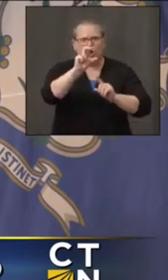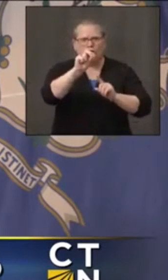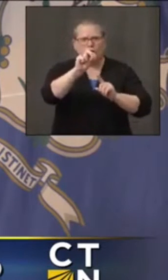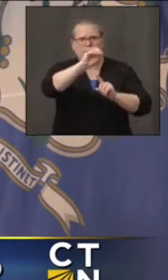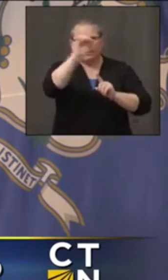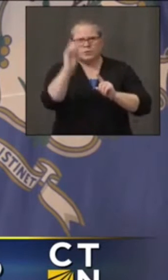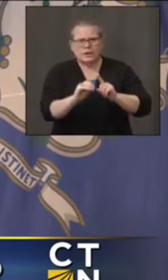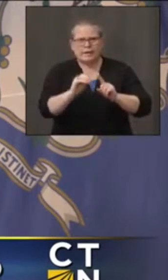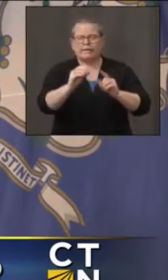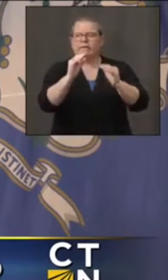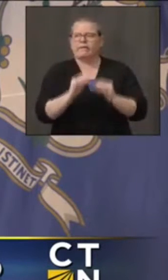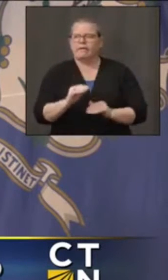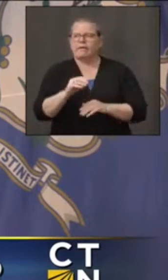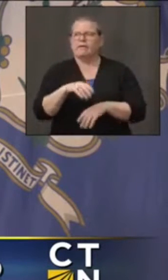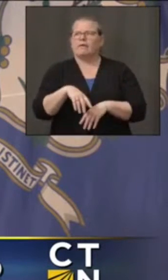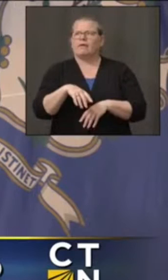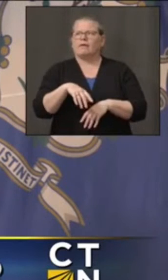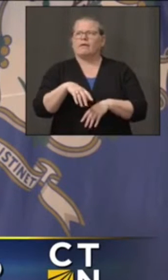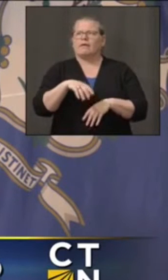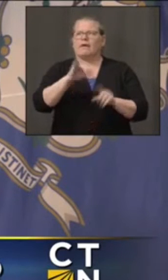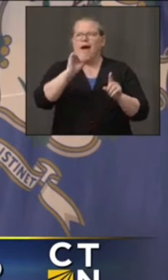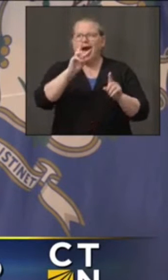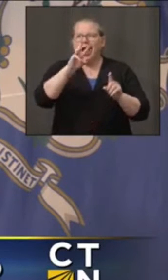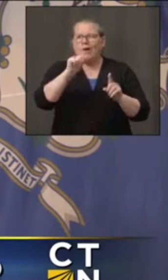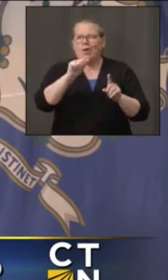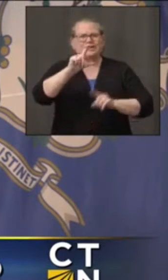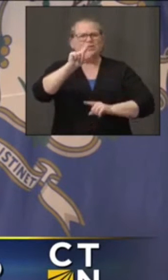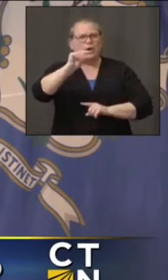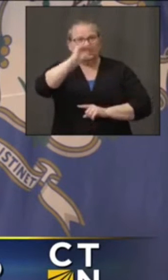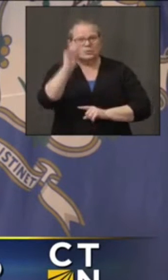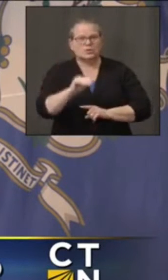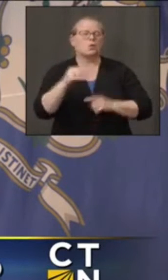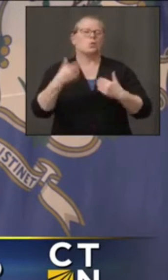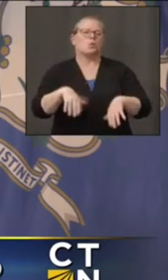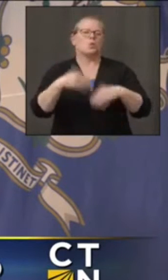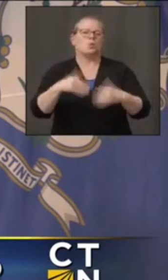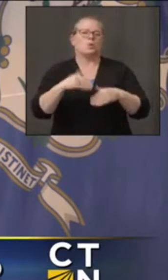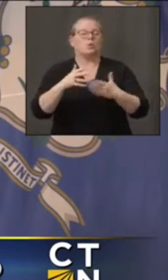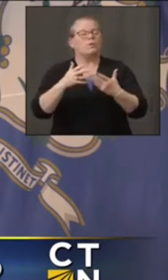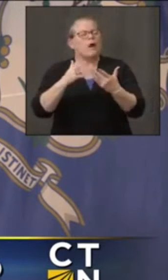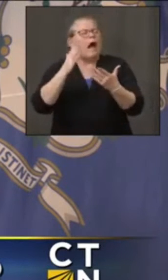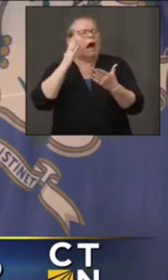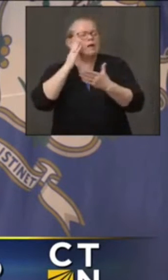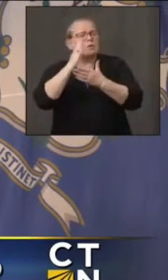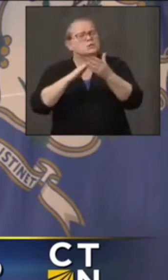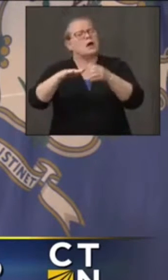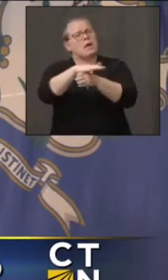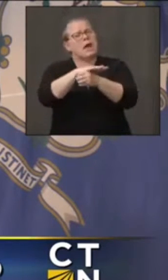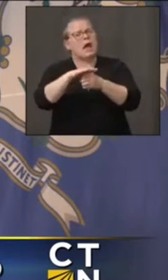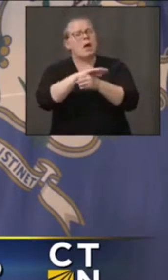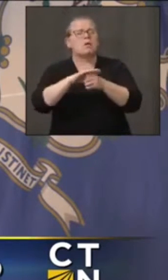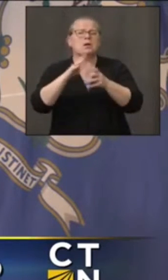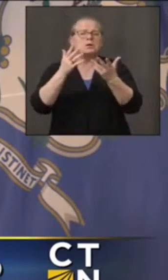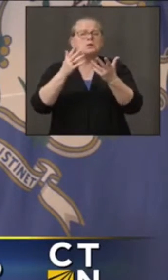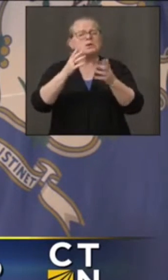20s. What about those rates? How did they even? I know they're sparsely populated in some cases, but how did they even get there?